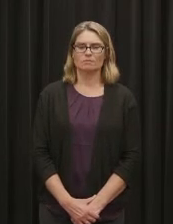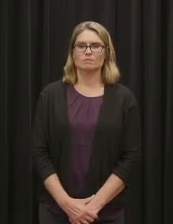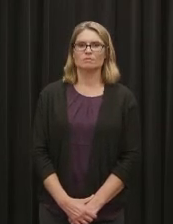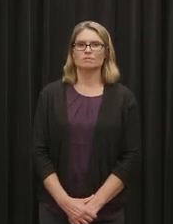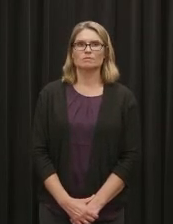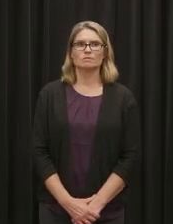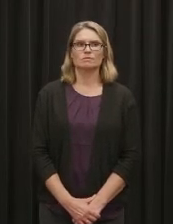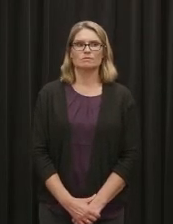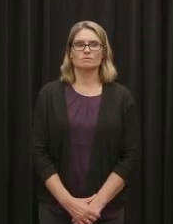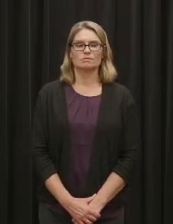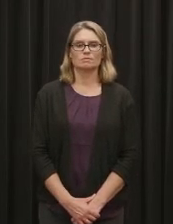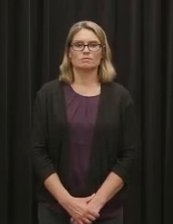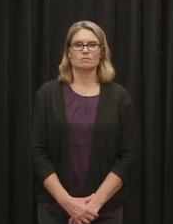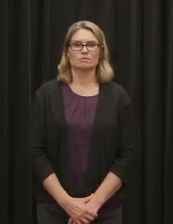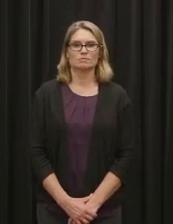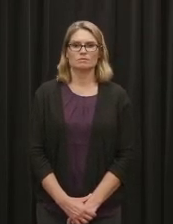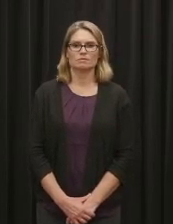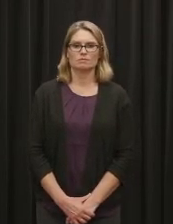shipments,